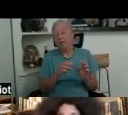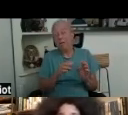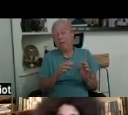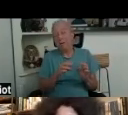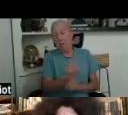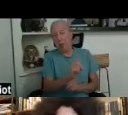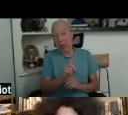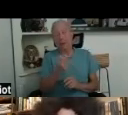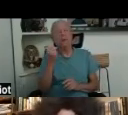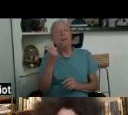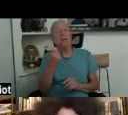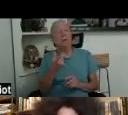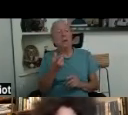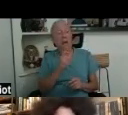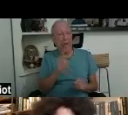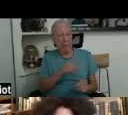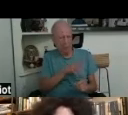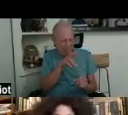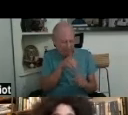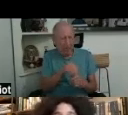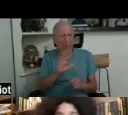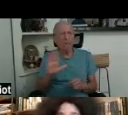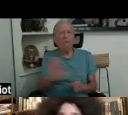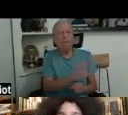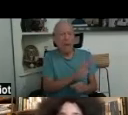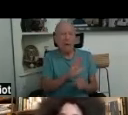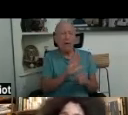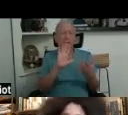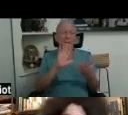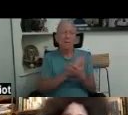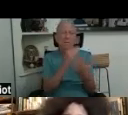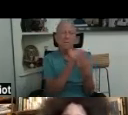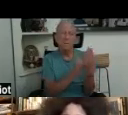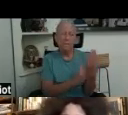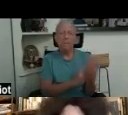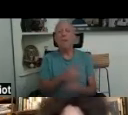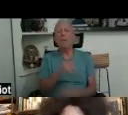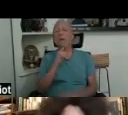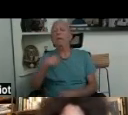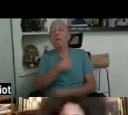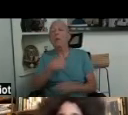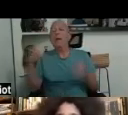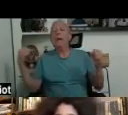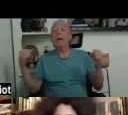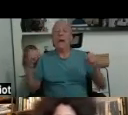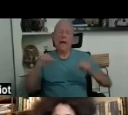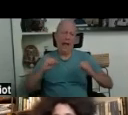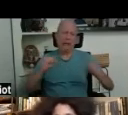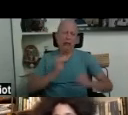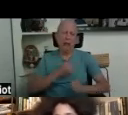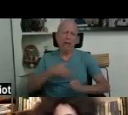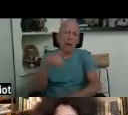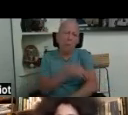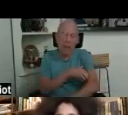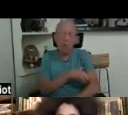their organizational documents. So, through exercising power intentionally, cooperatives